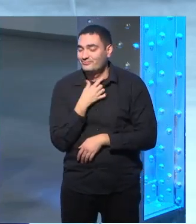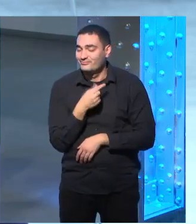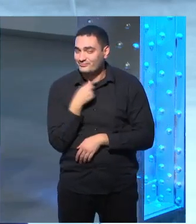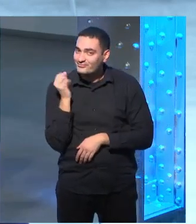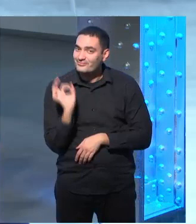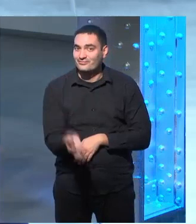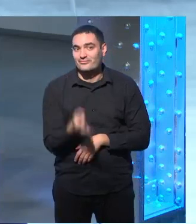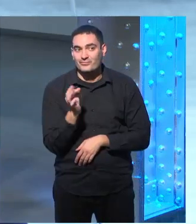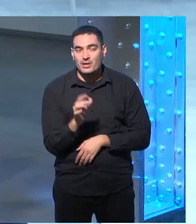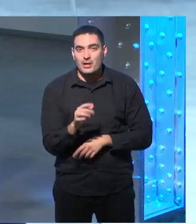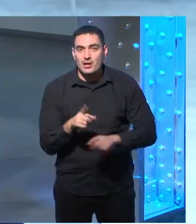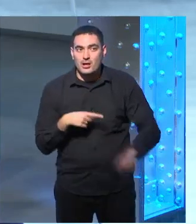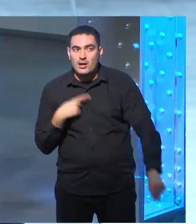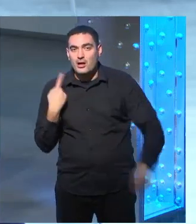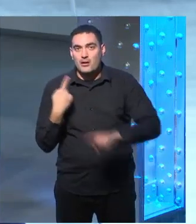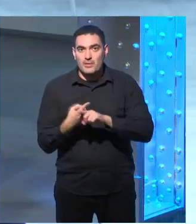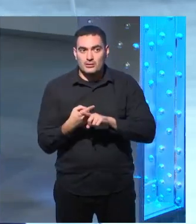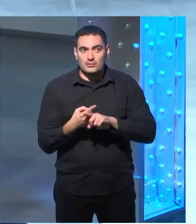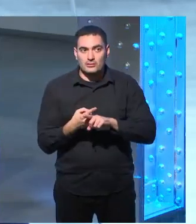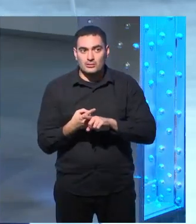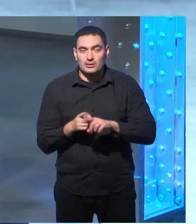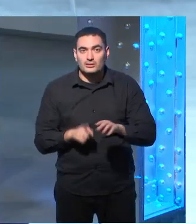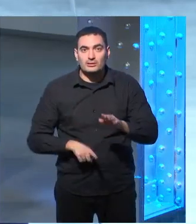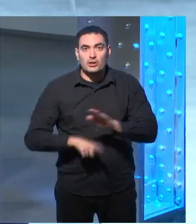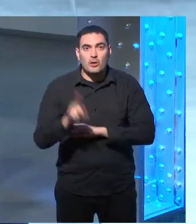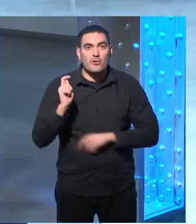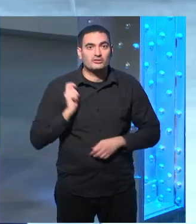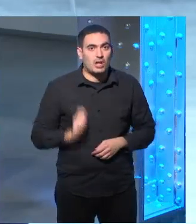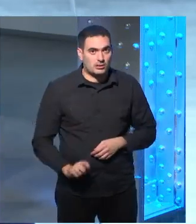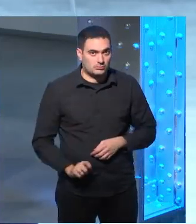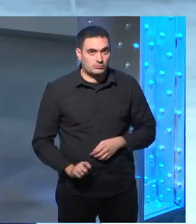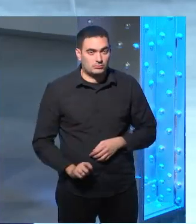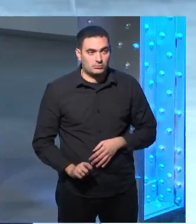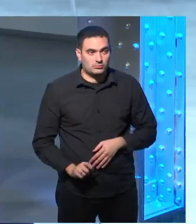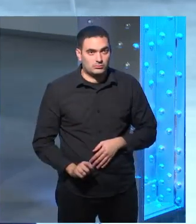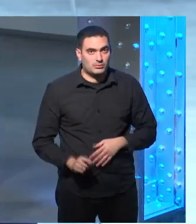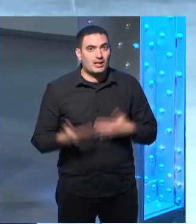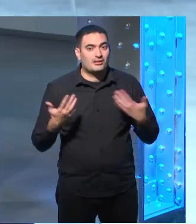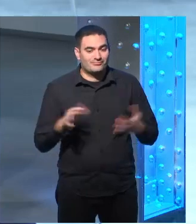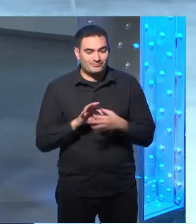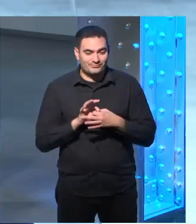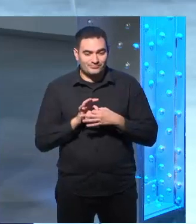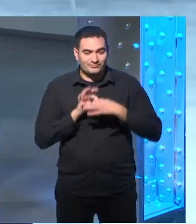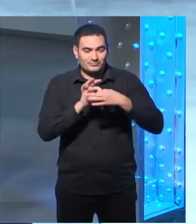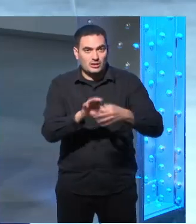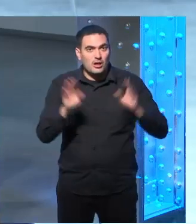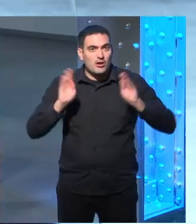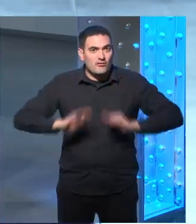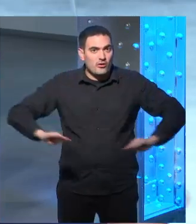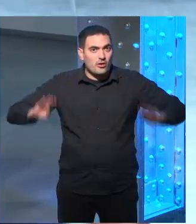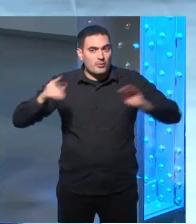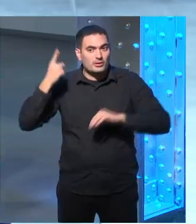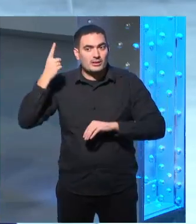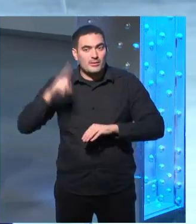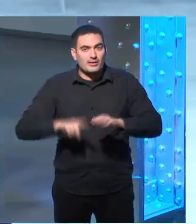boss, but the second reason for them leaving the companies is because they lack professional development. So this has not only